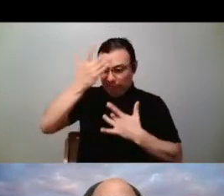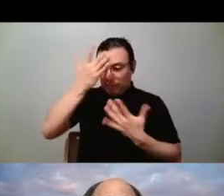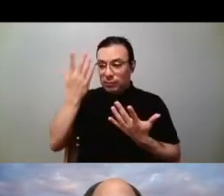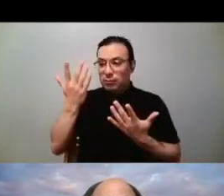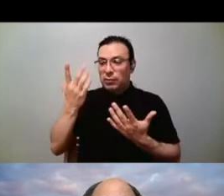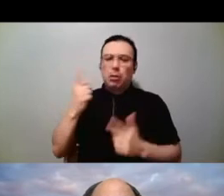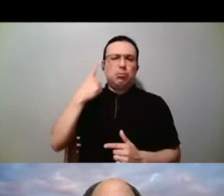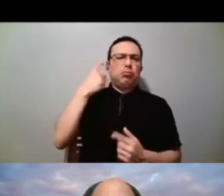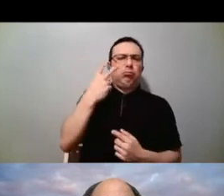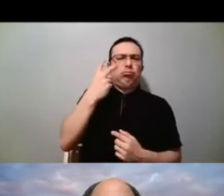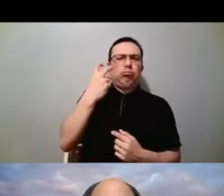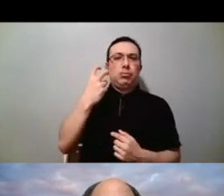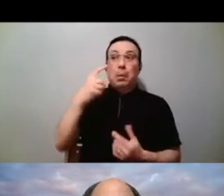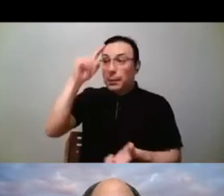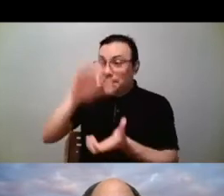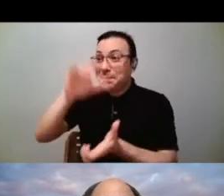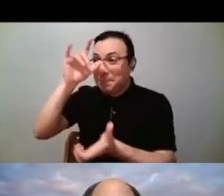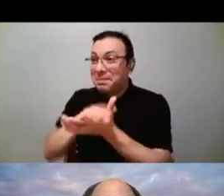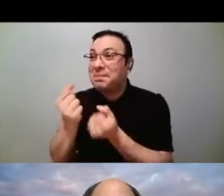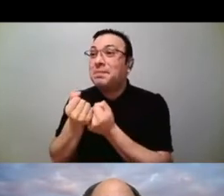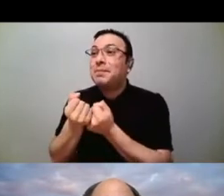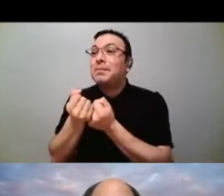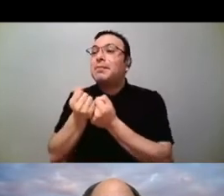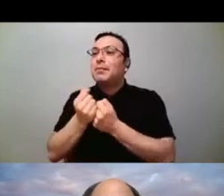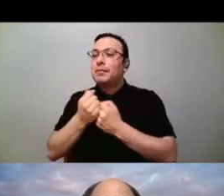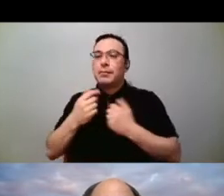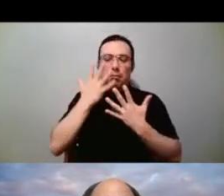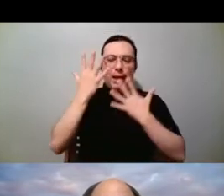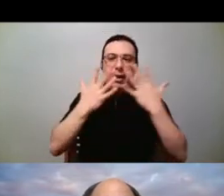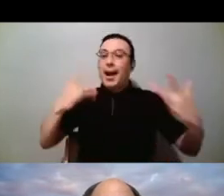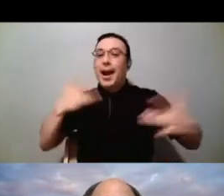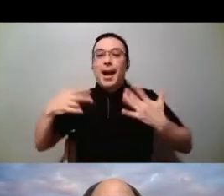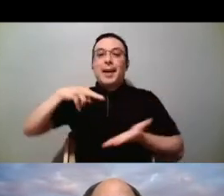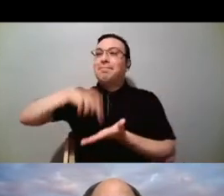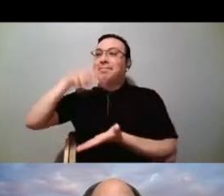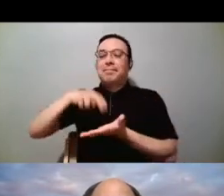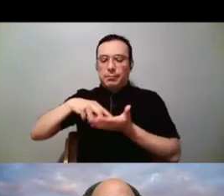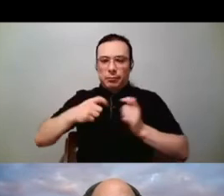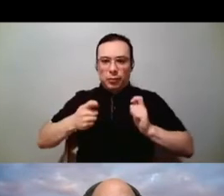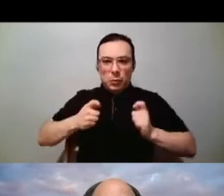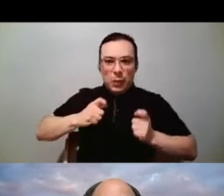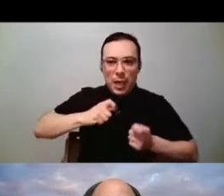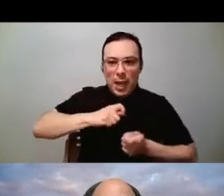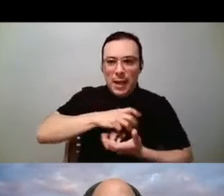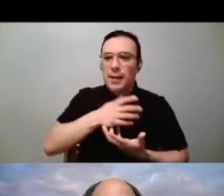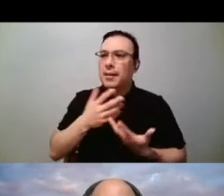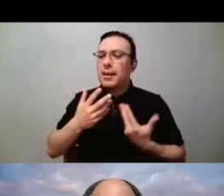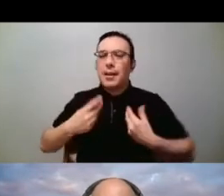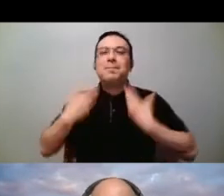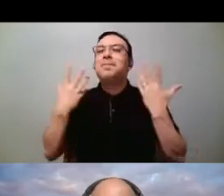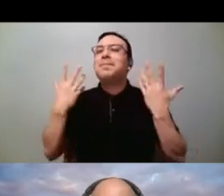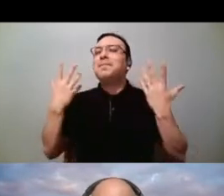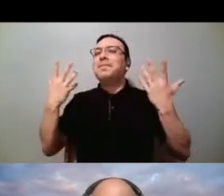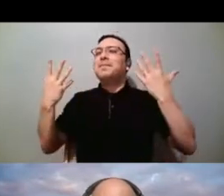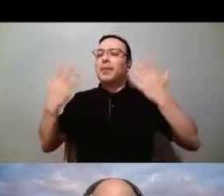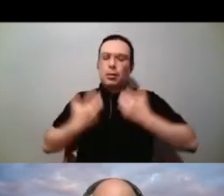embarrassed, ecstatic, evolving, humbled, joyful, spent,